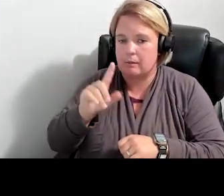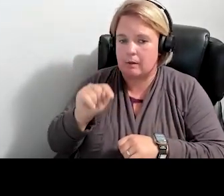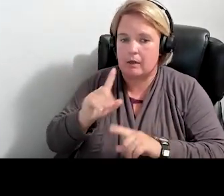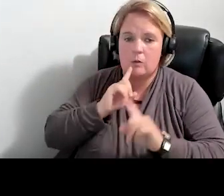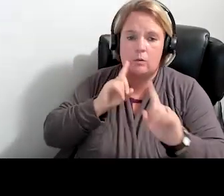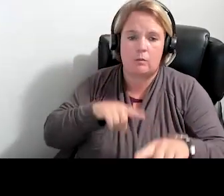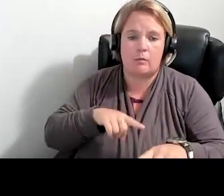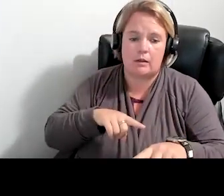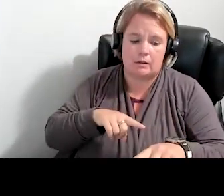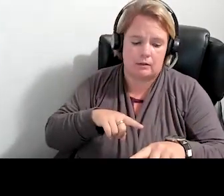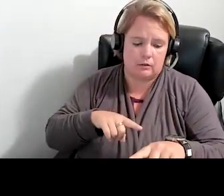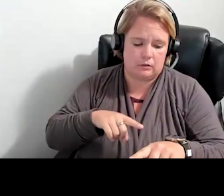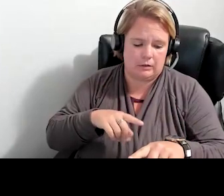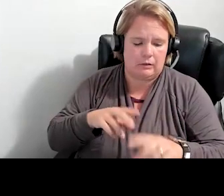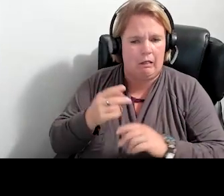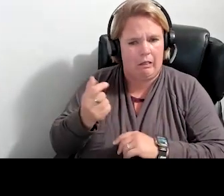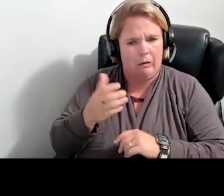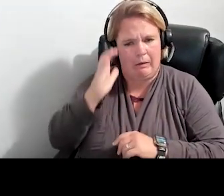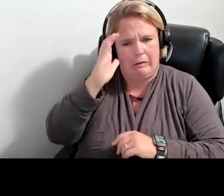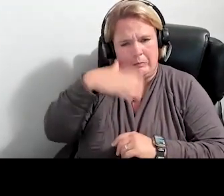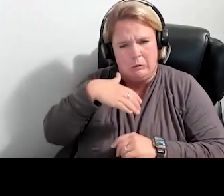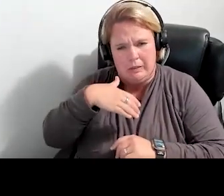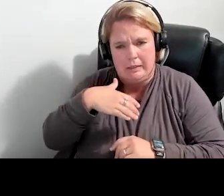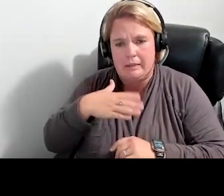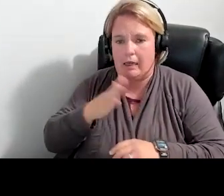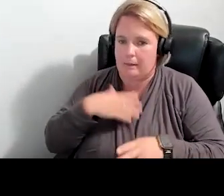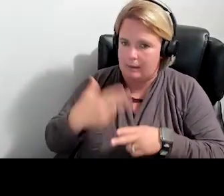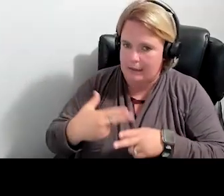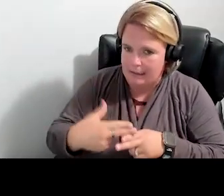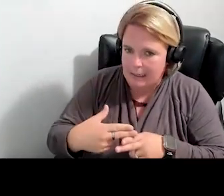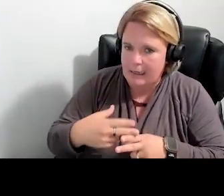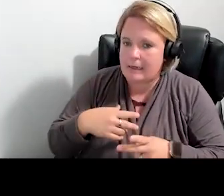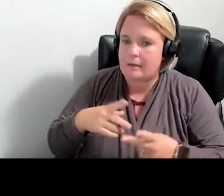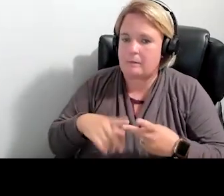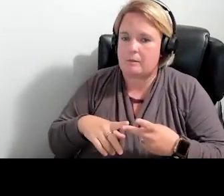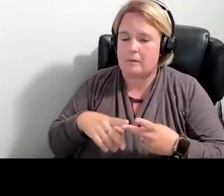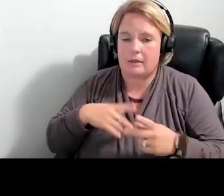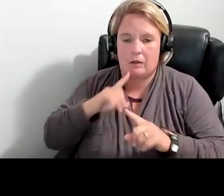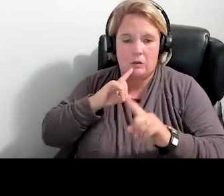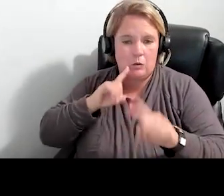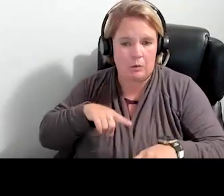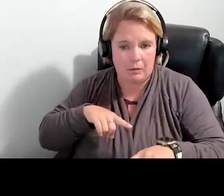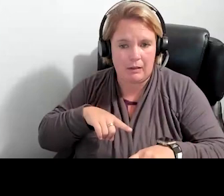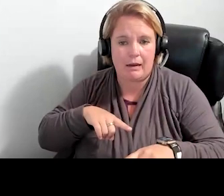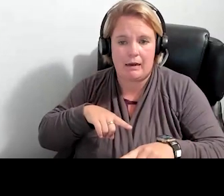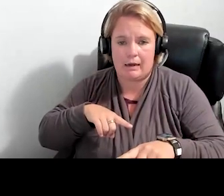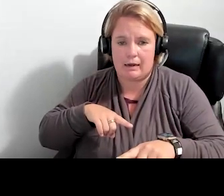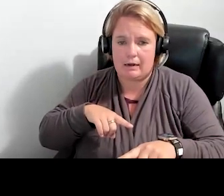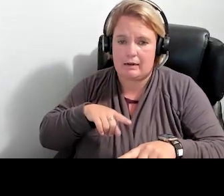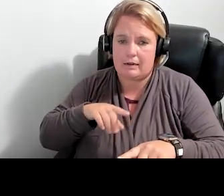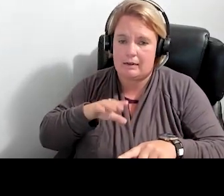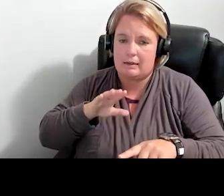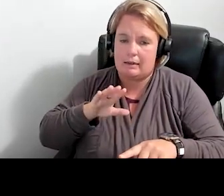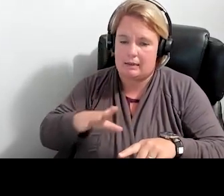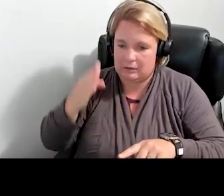it was just spooky. It was spooky. It had my name on it, and the replies, they accessed